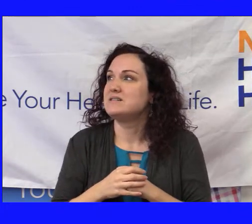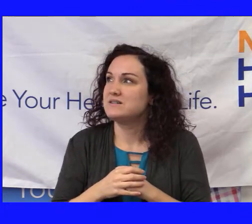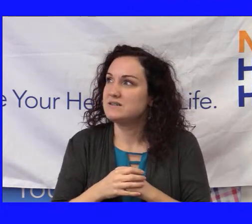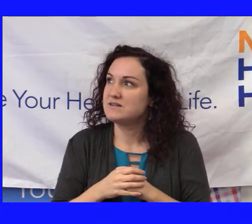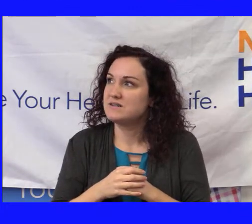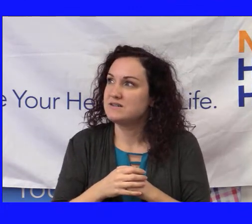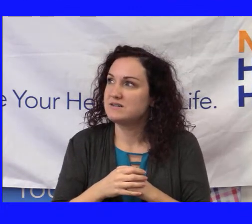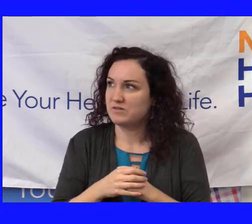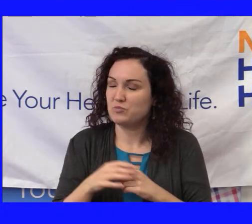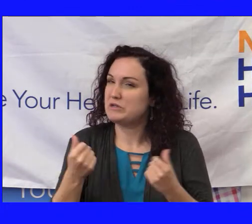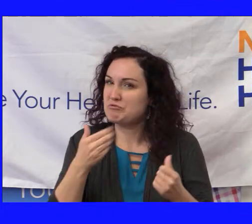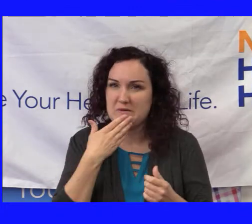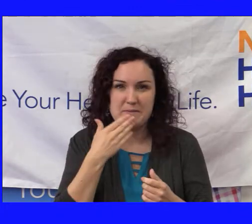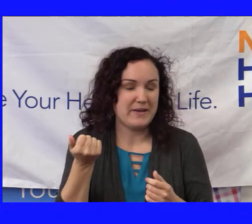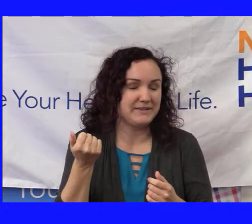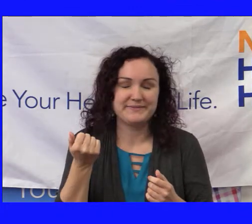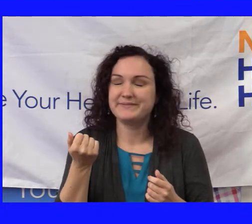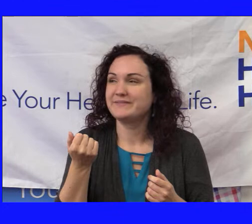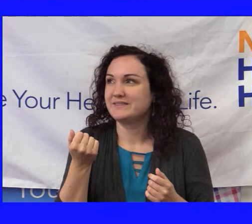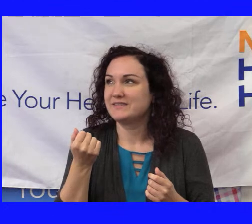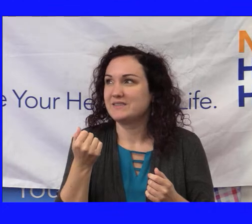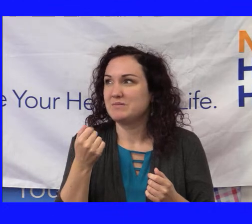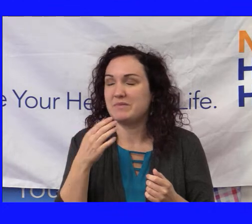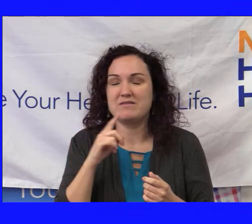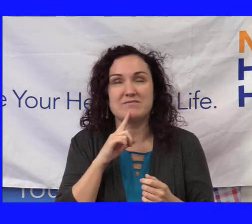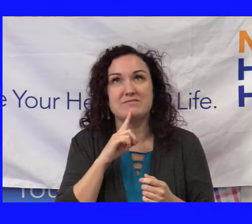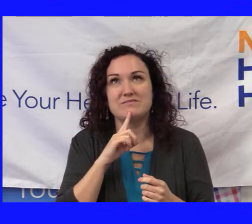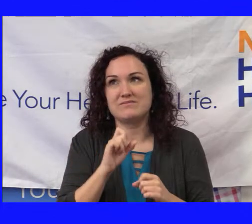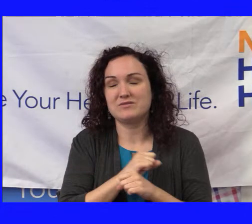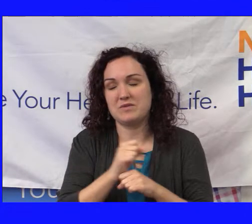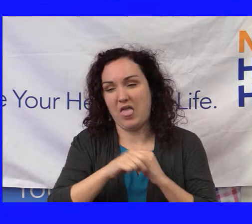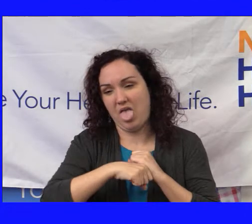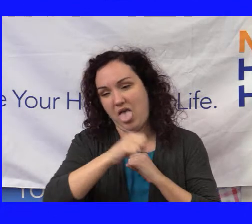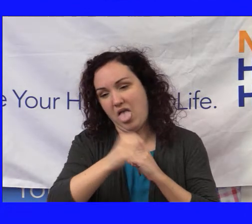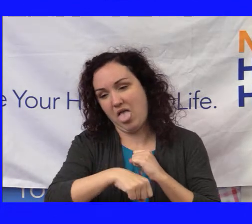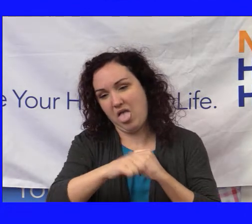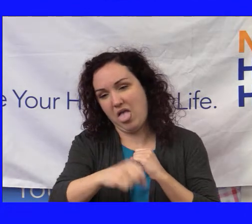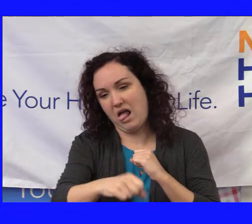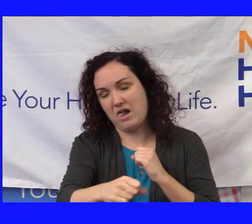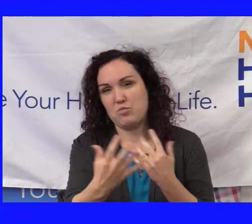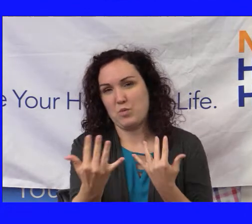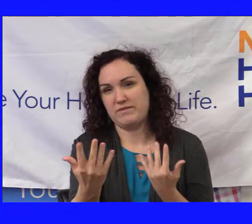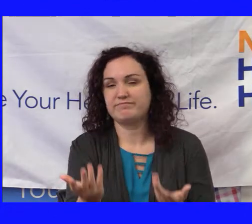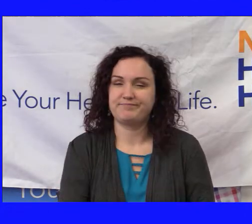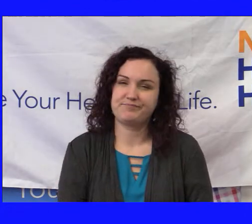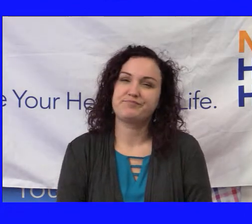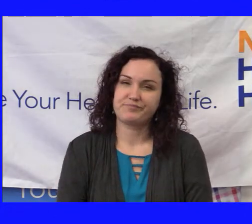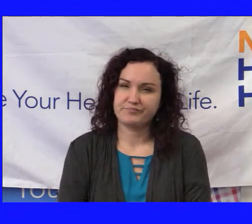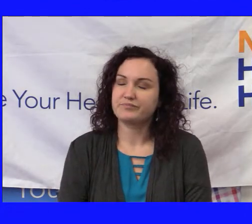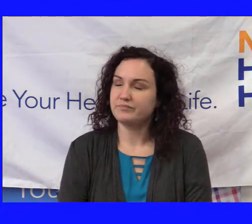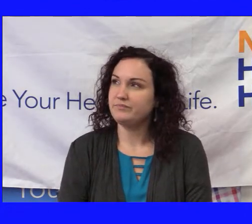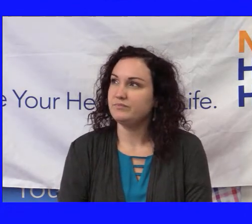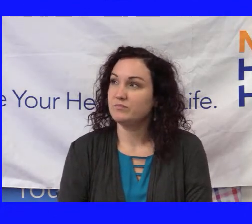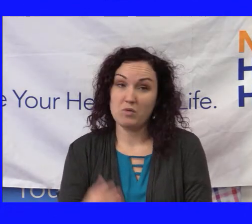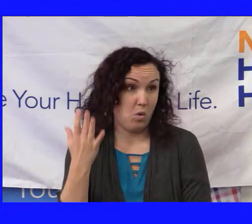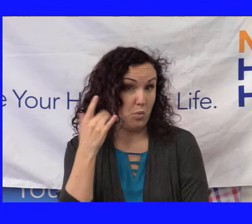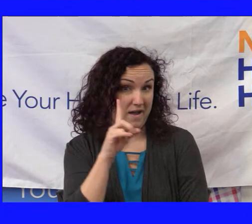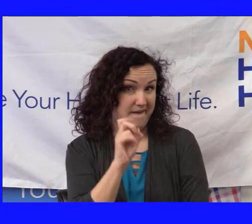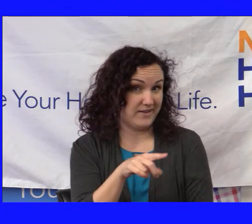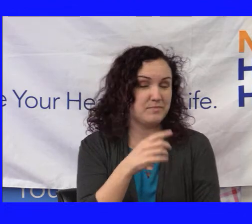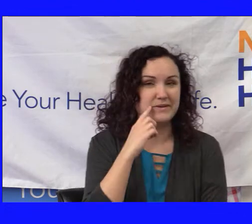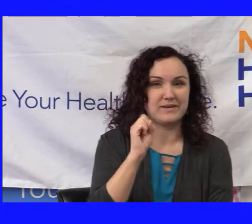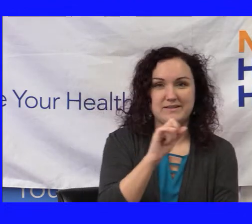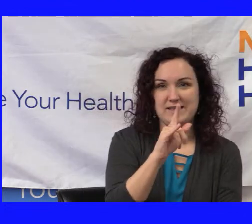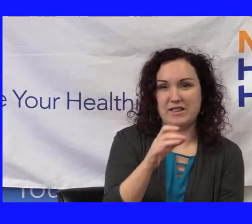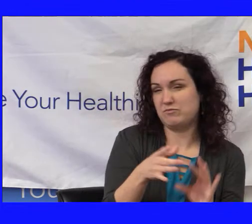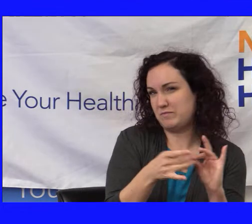do our best with it is a really long wait. I think this is, and the reason I asked the question is because as Sally was mentioning,